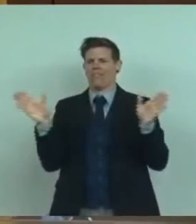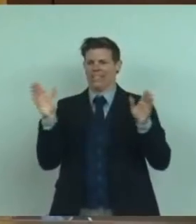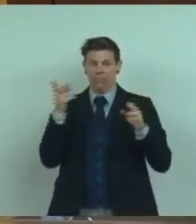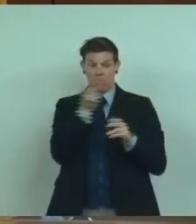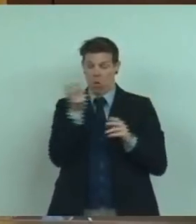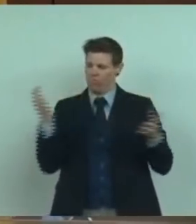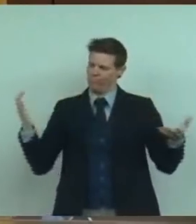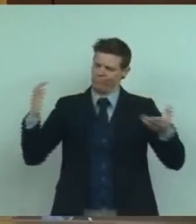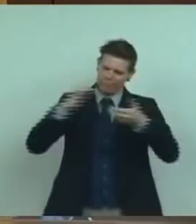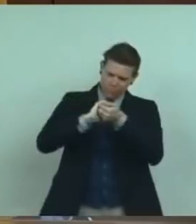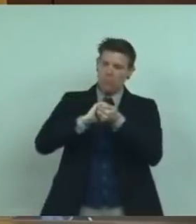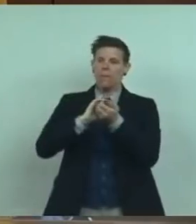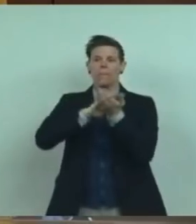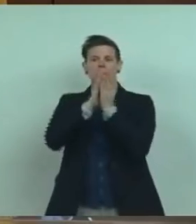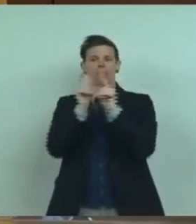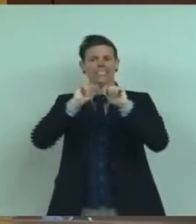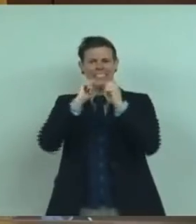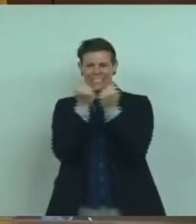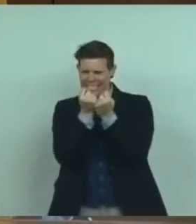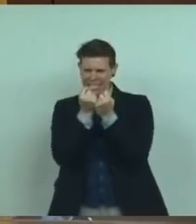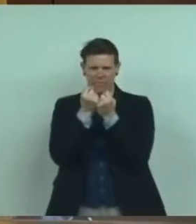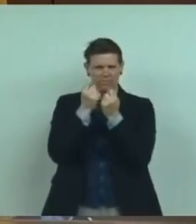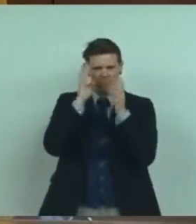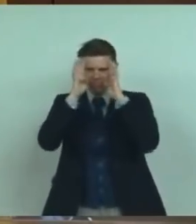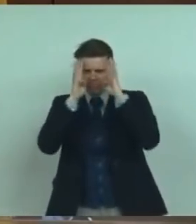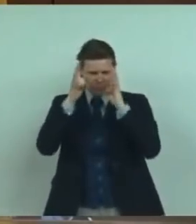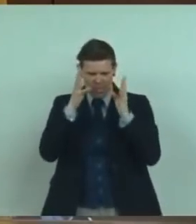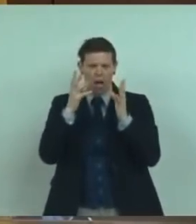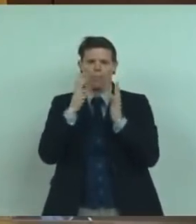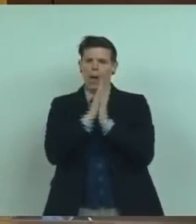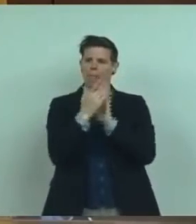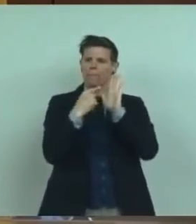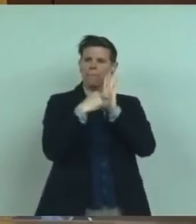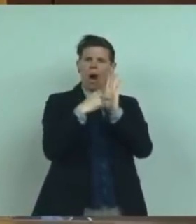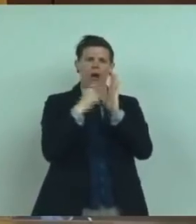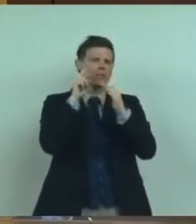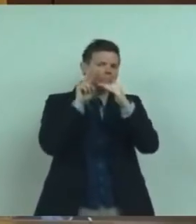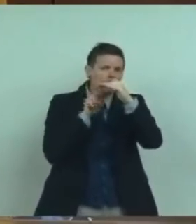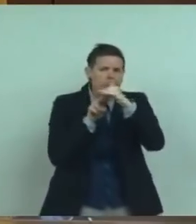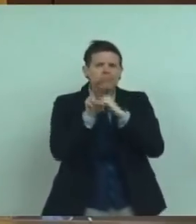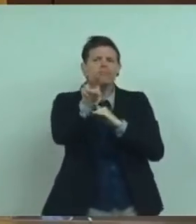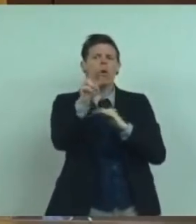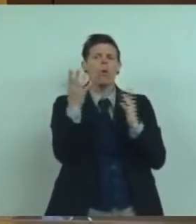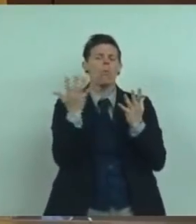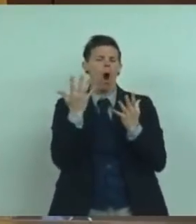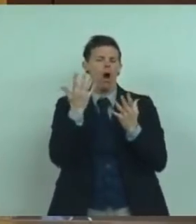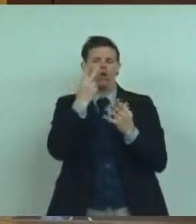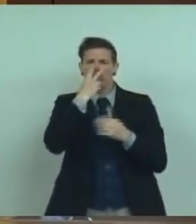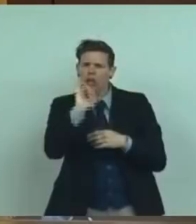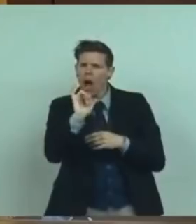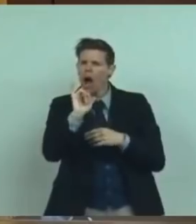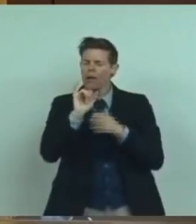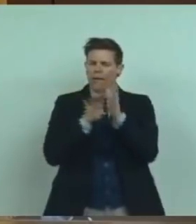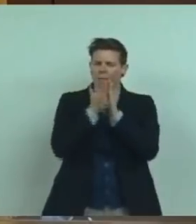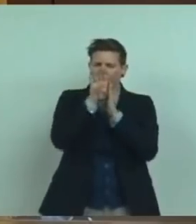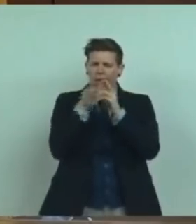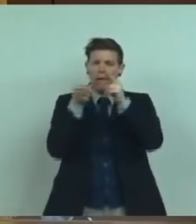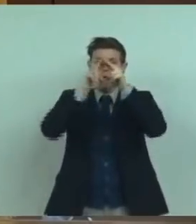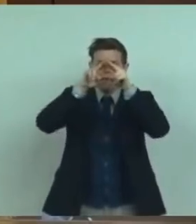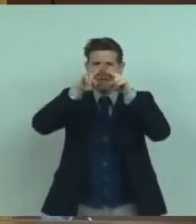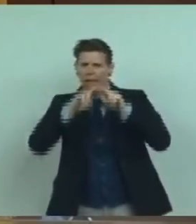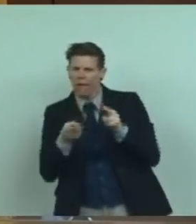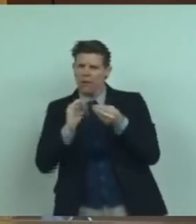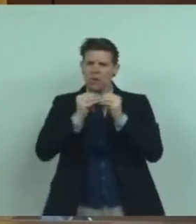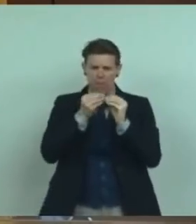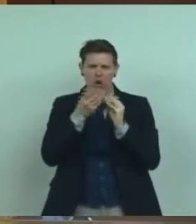plan for, what to expect, and what we can do to minimize our risks related to this COVID-19